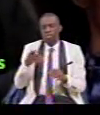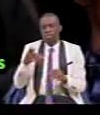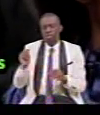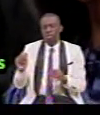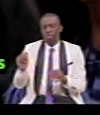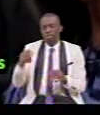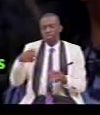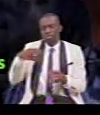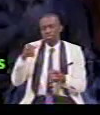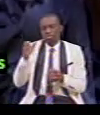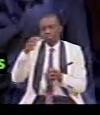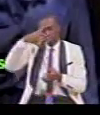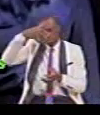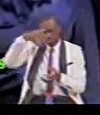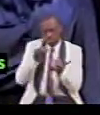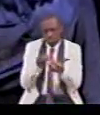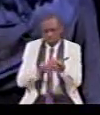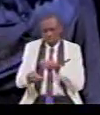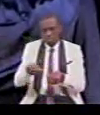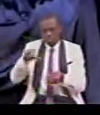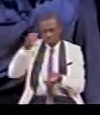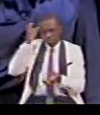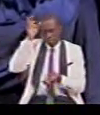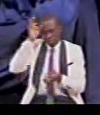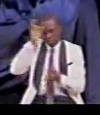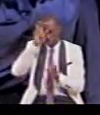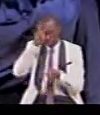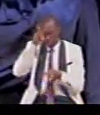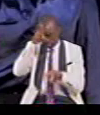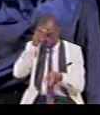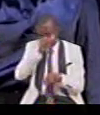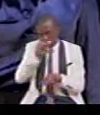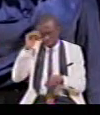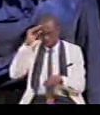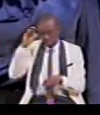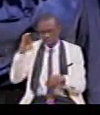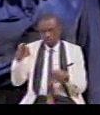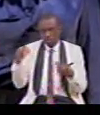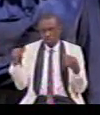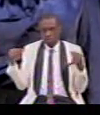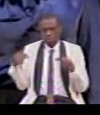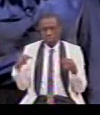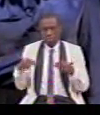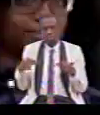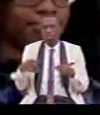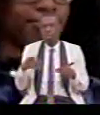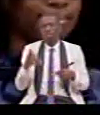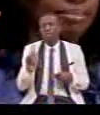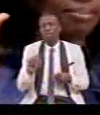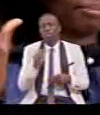A man of faith. The fact is that he bore our